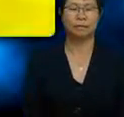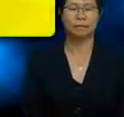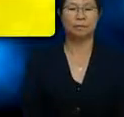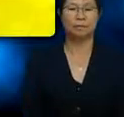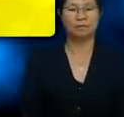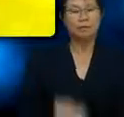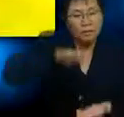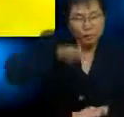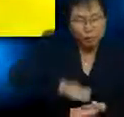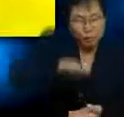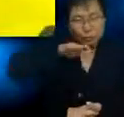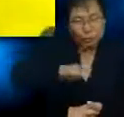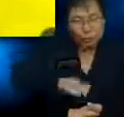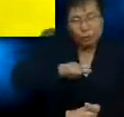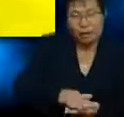Spring?